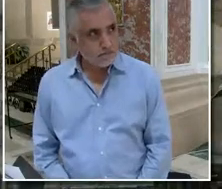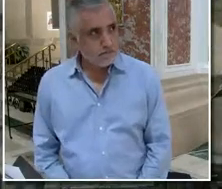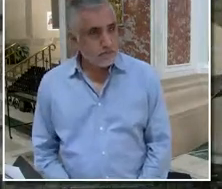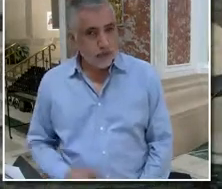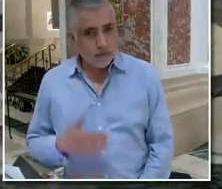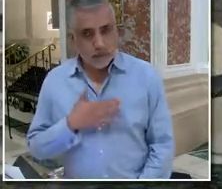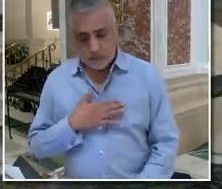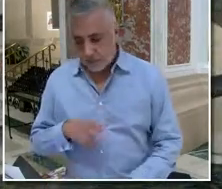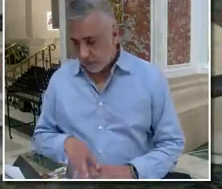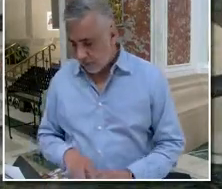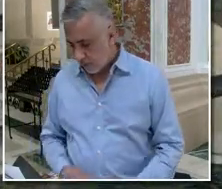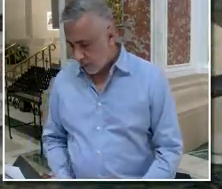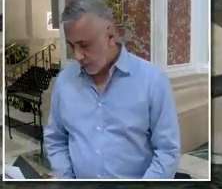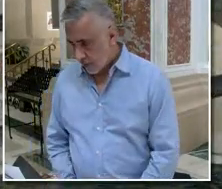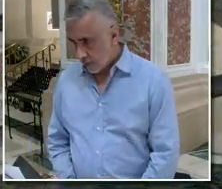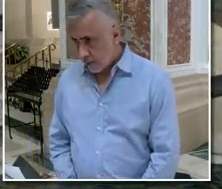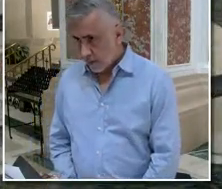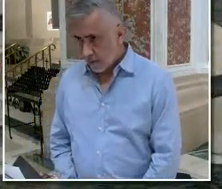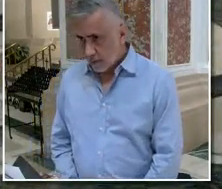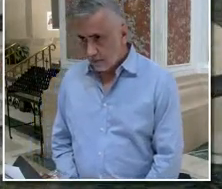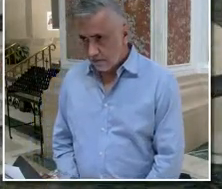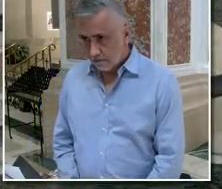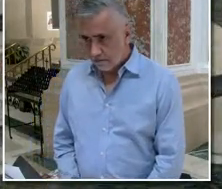Please be seated.